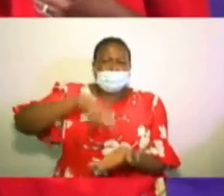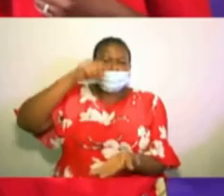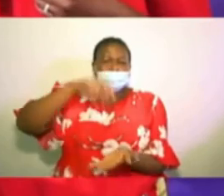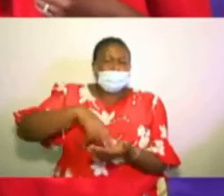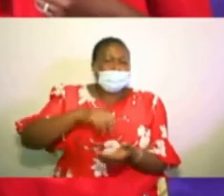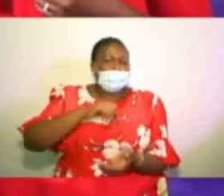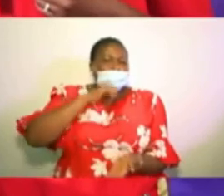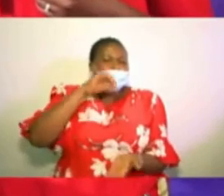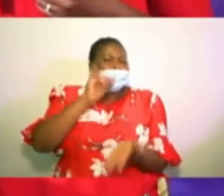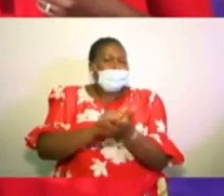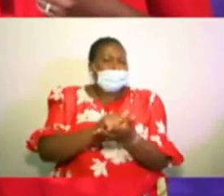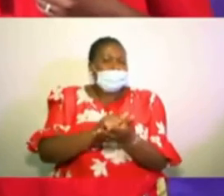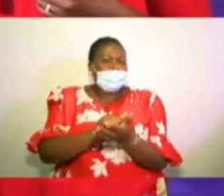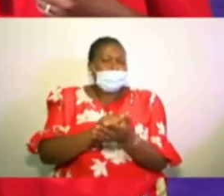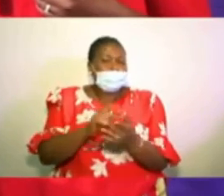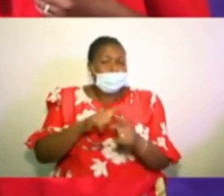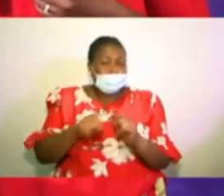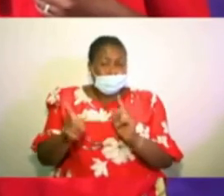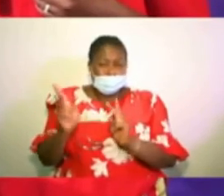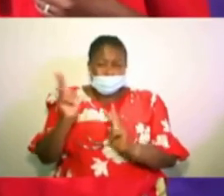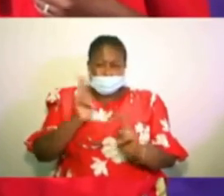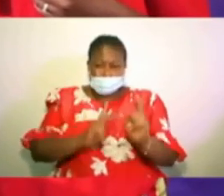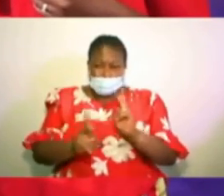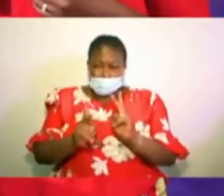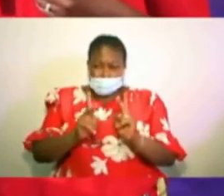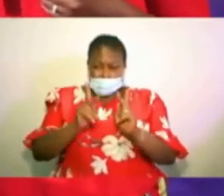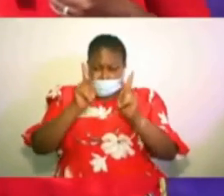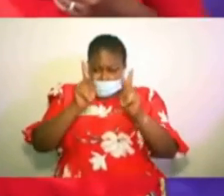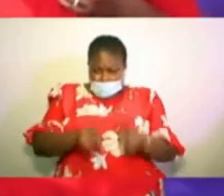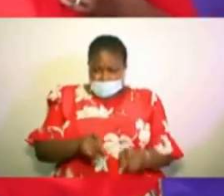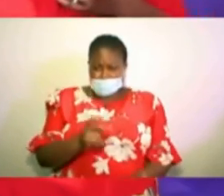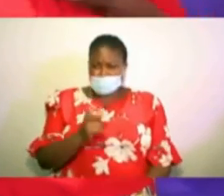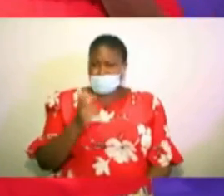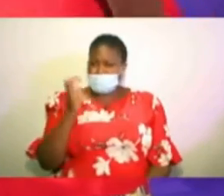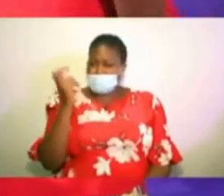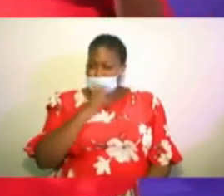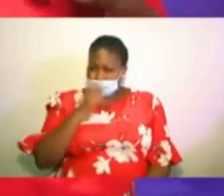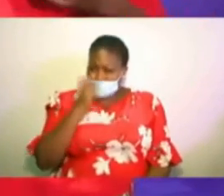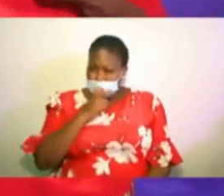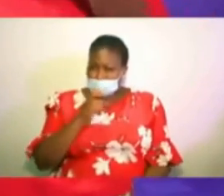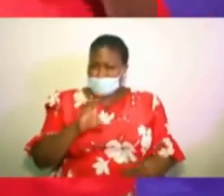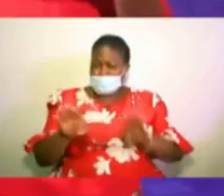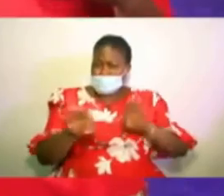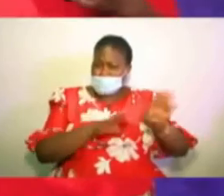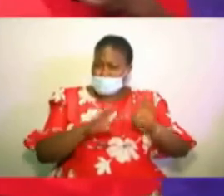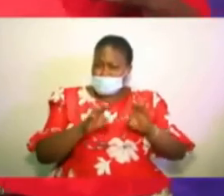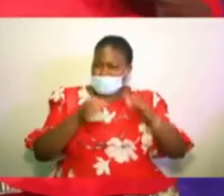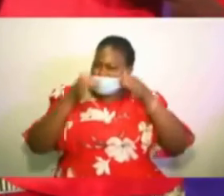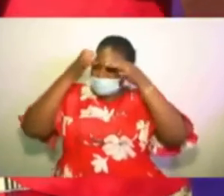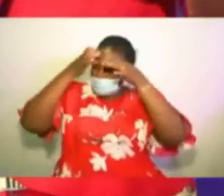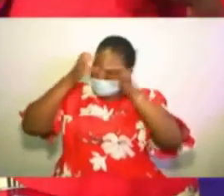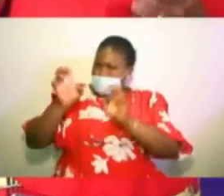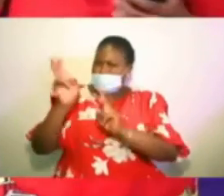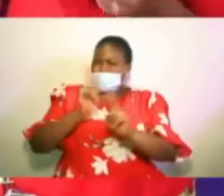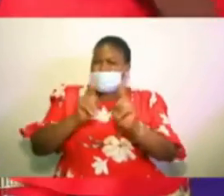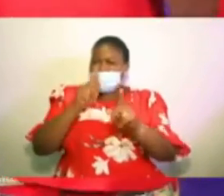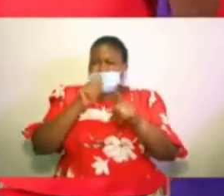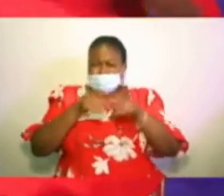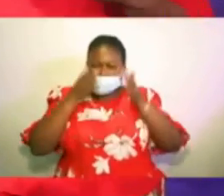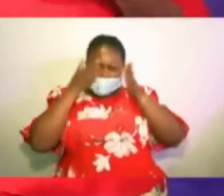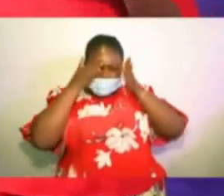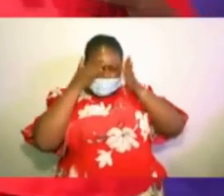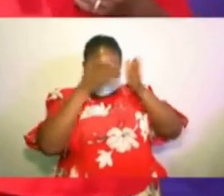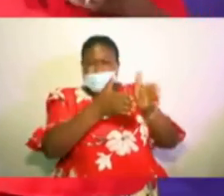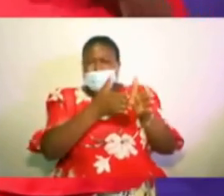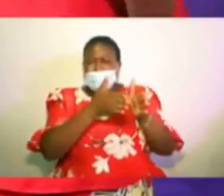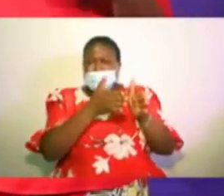the attention. He's receiving the attention of onlookers. Et donc on dit que la personne rend les autres heureux, ce n'est pas le fait qu'il saute,